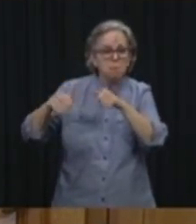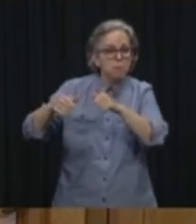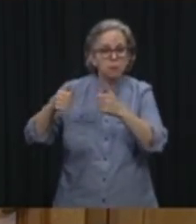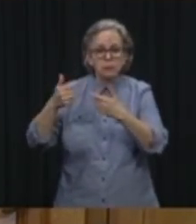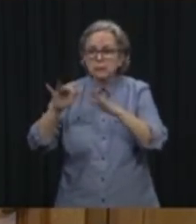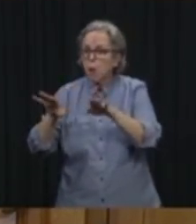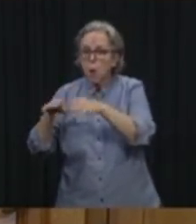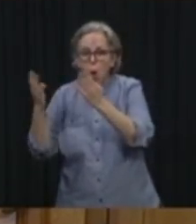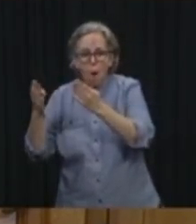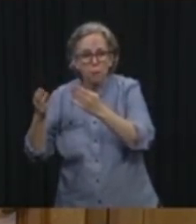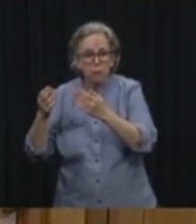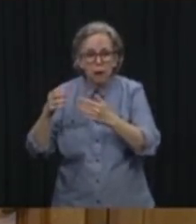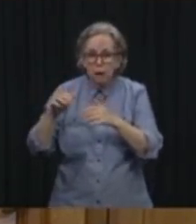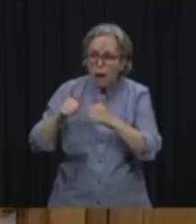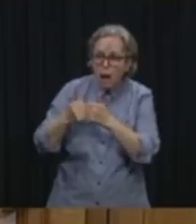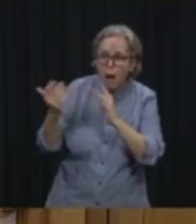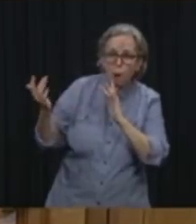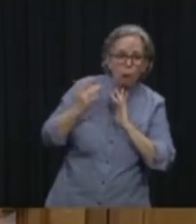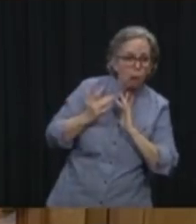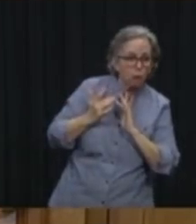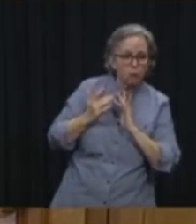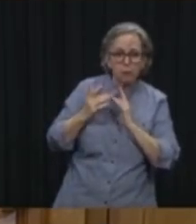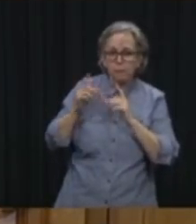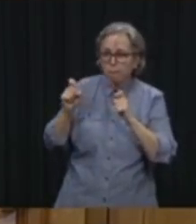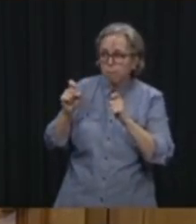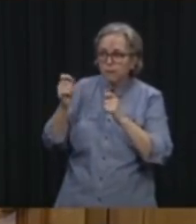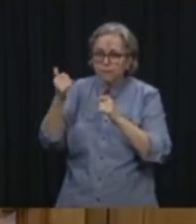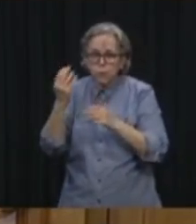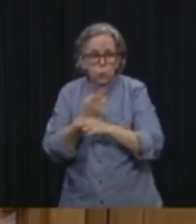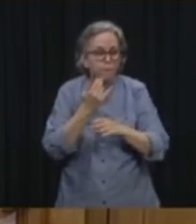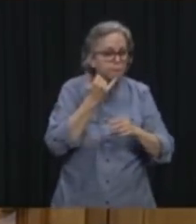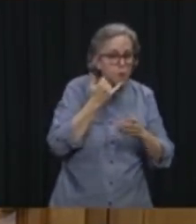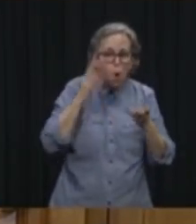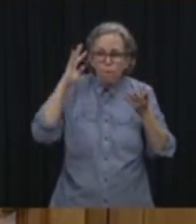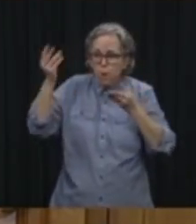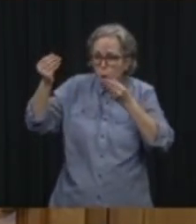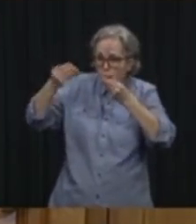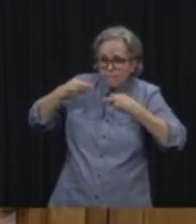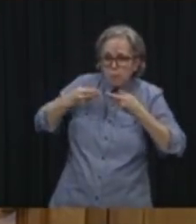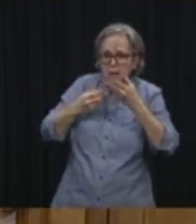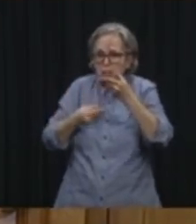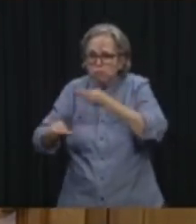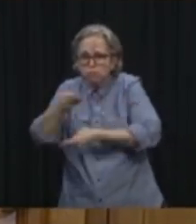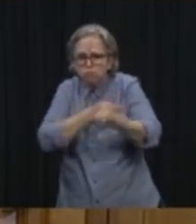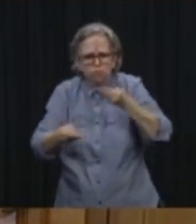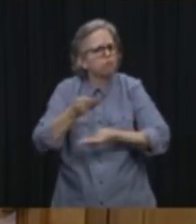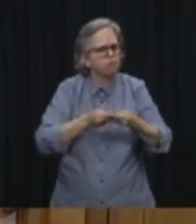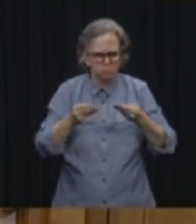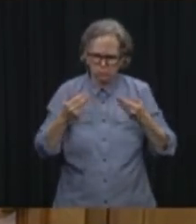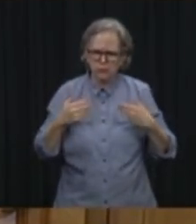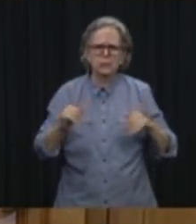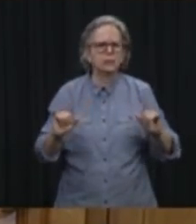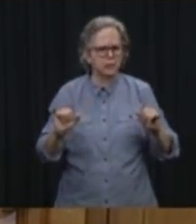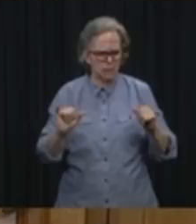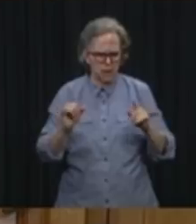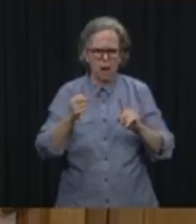continue services by phone. And there's many more. But these are just